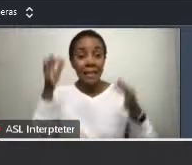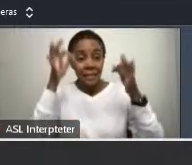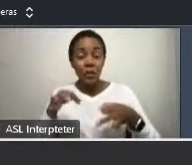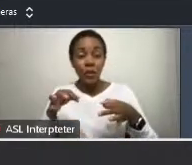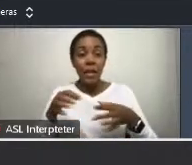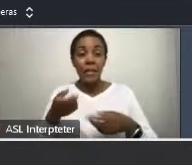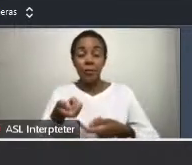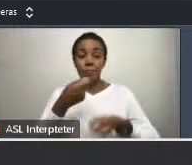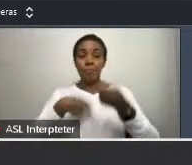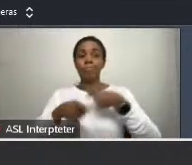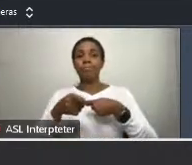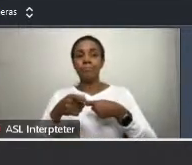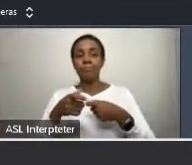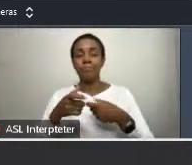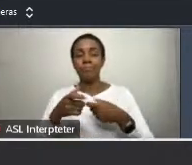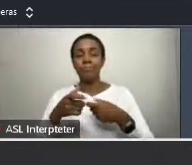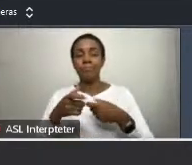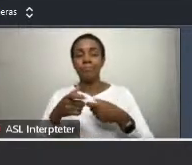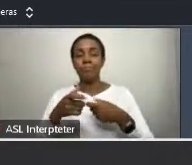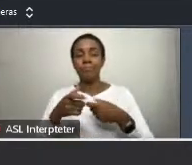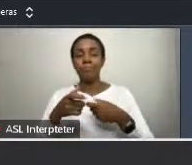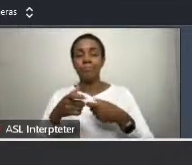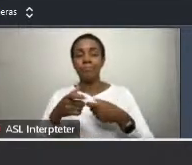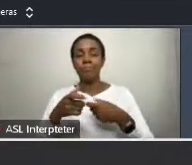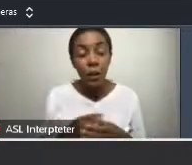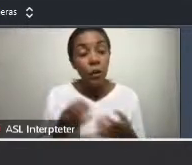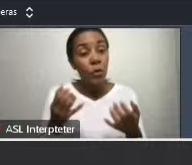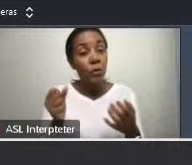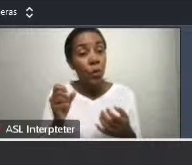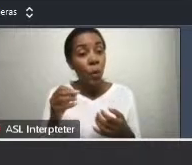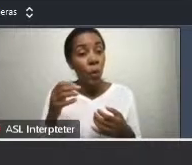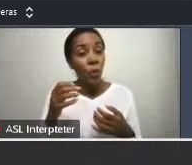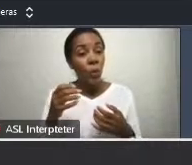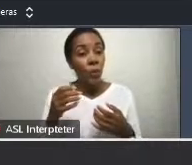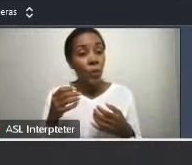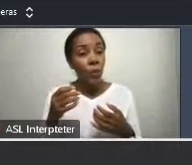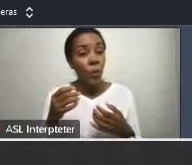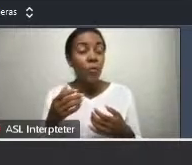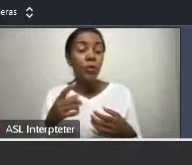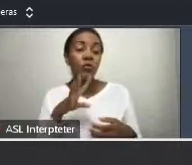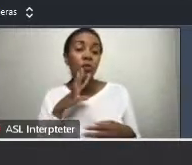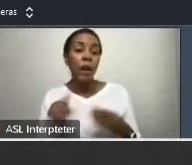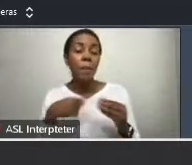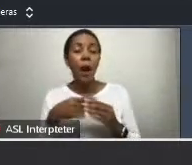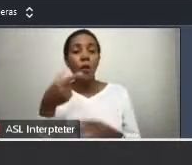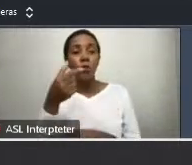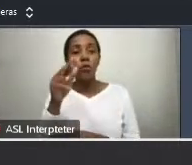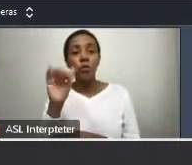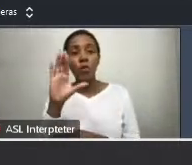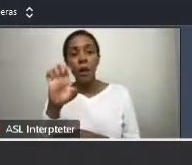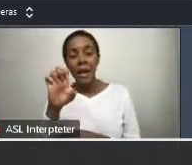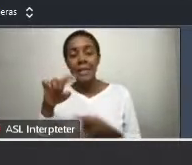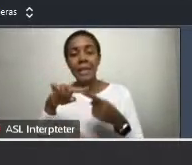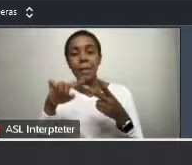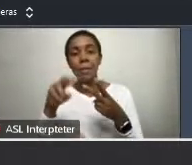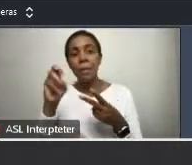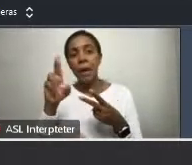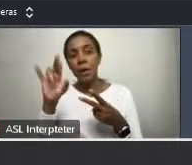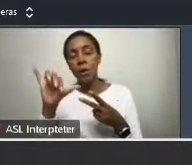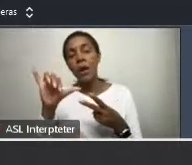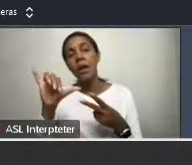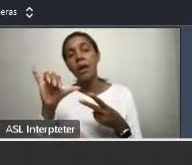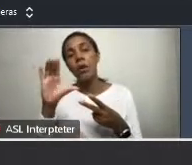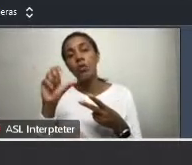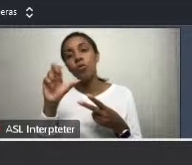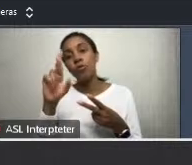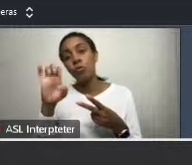de-annexed areas as well. So kind of the leading why about Graves Creek or Mary's Creek. Years ago, though, we